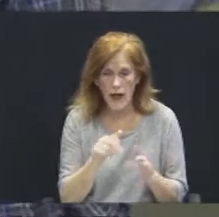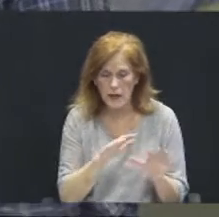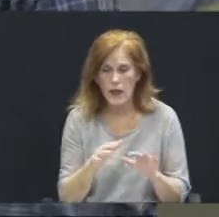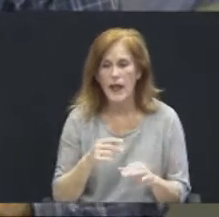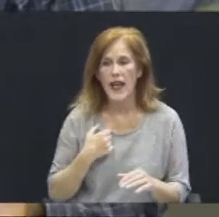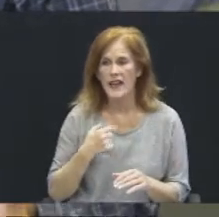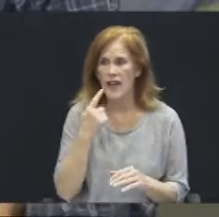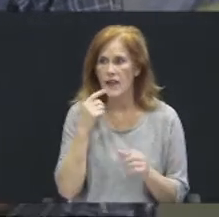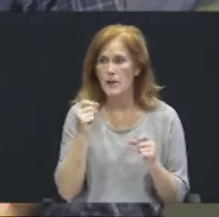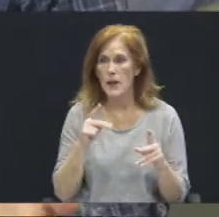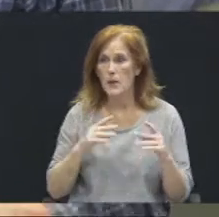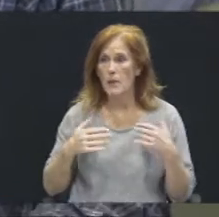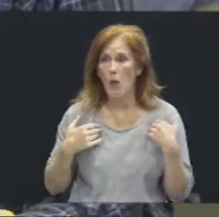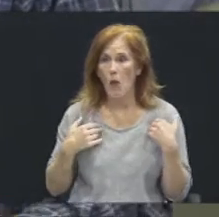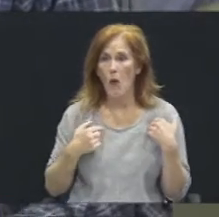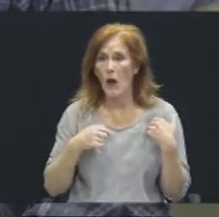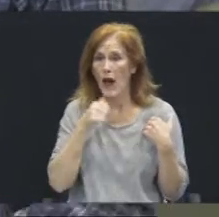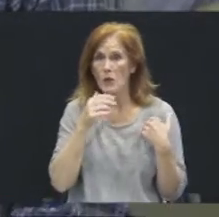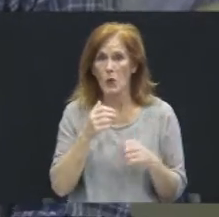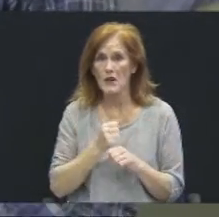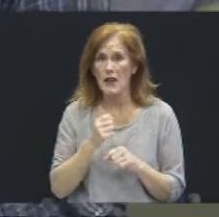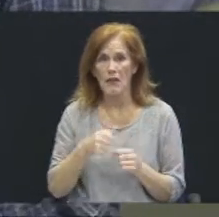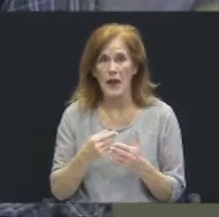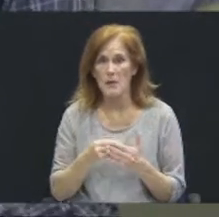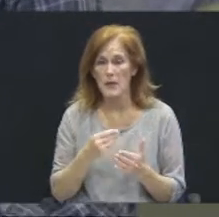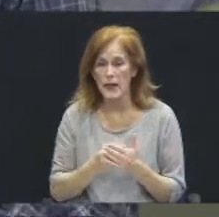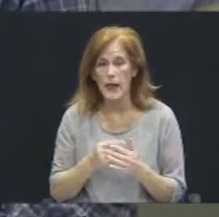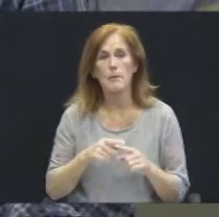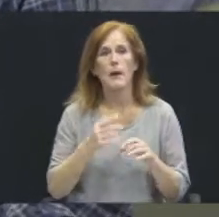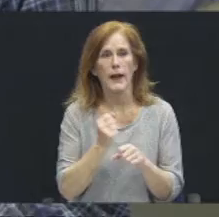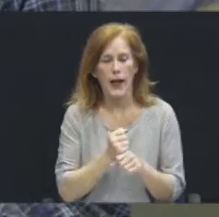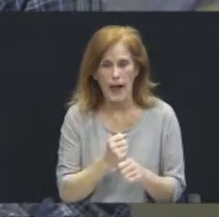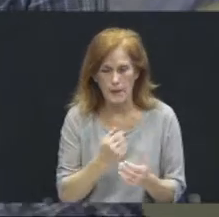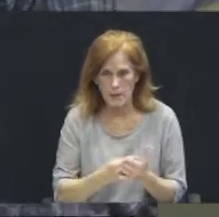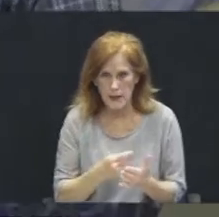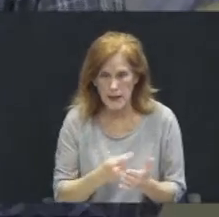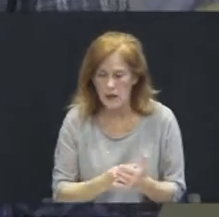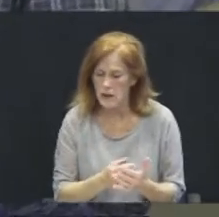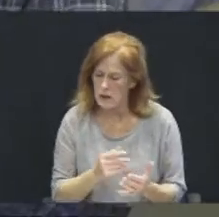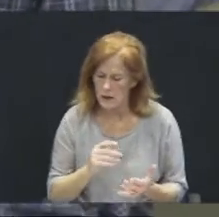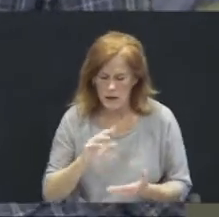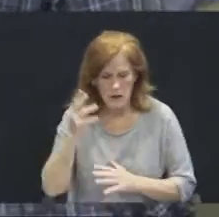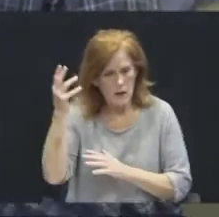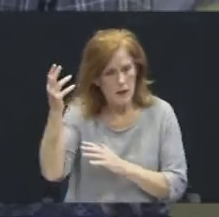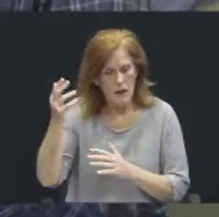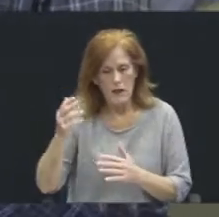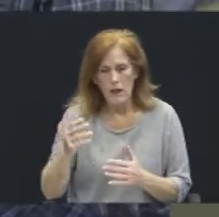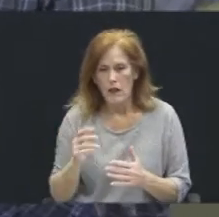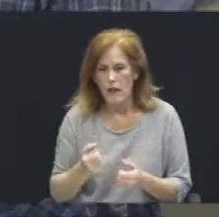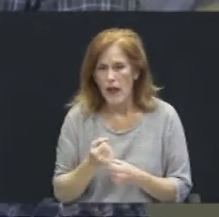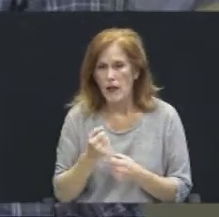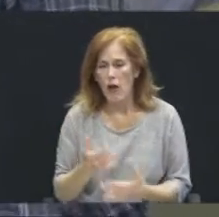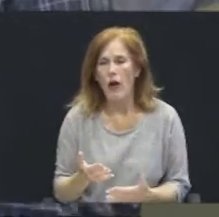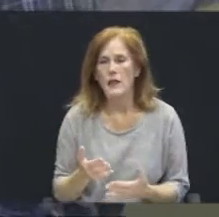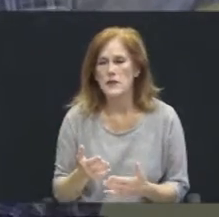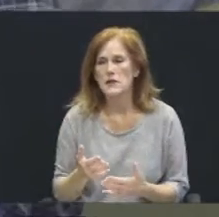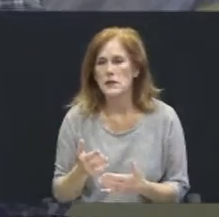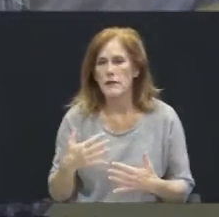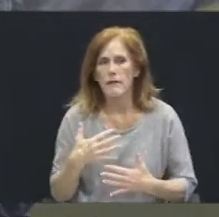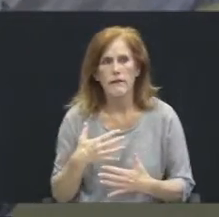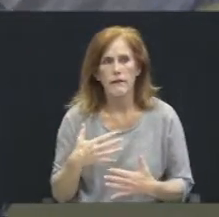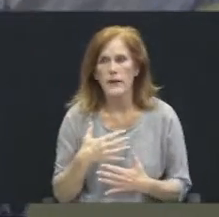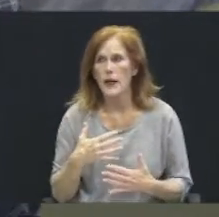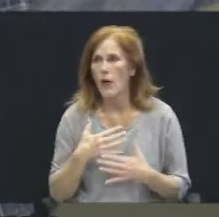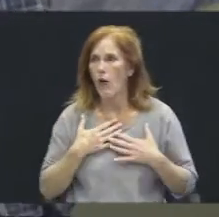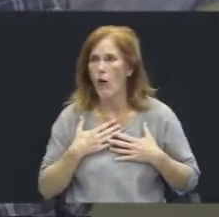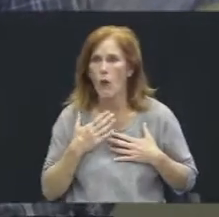that didn't think they were gonna get a stimulus check but ended up getting a stimulus check. And so that created, you know, a lot of fear of,